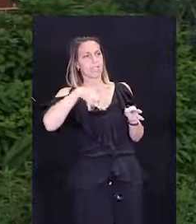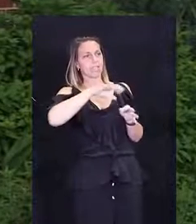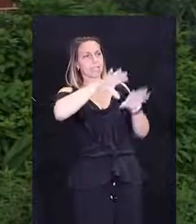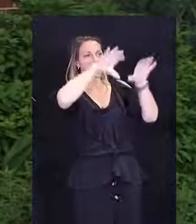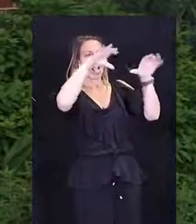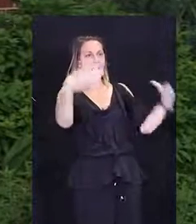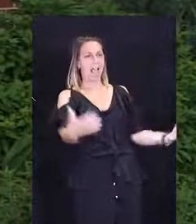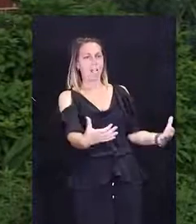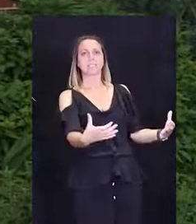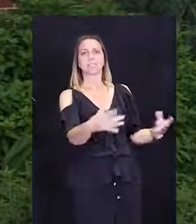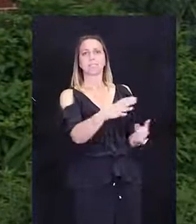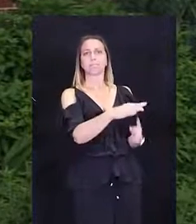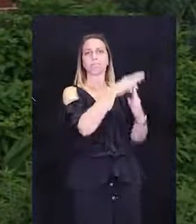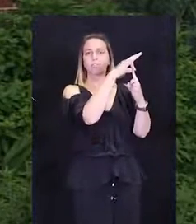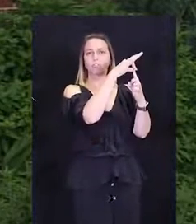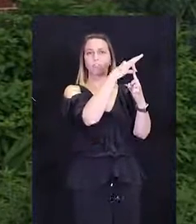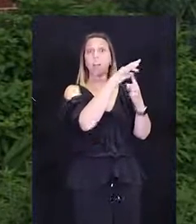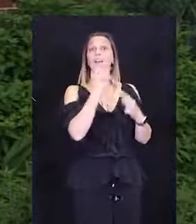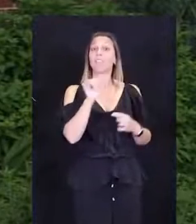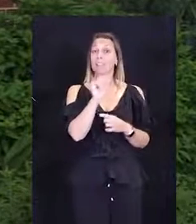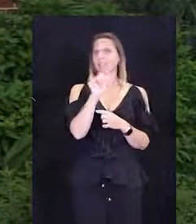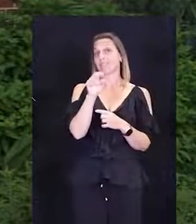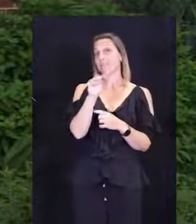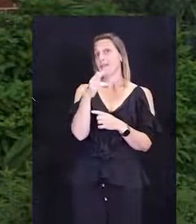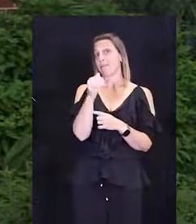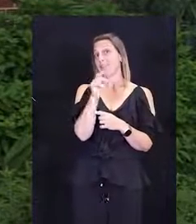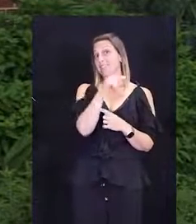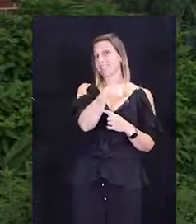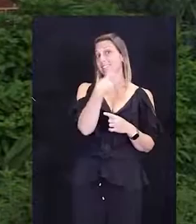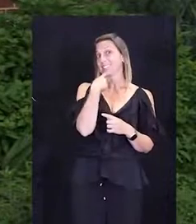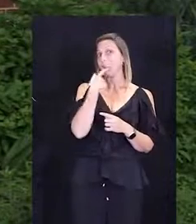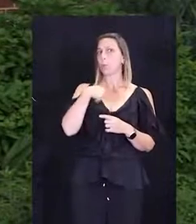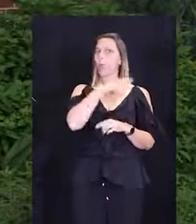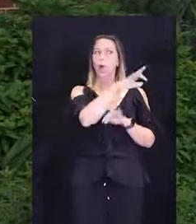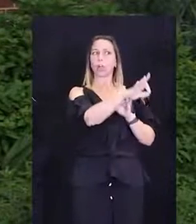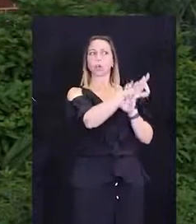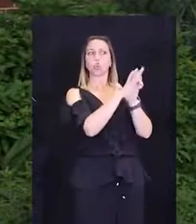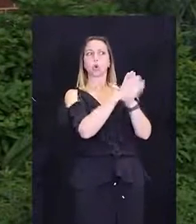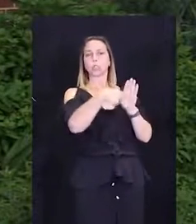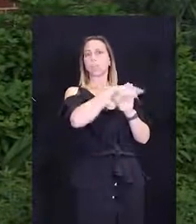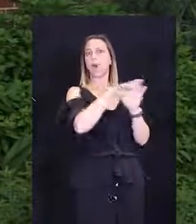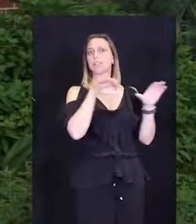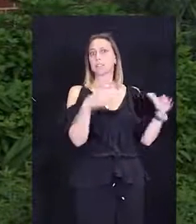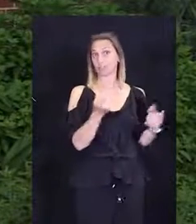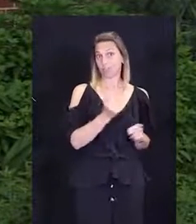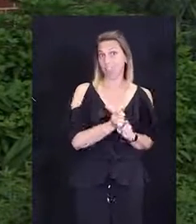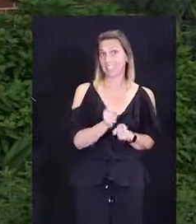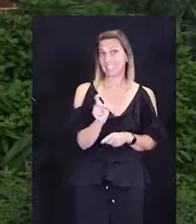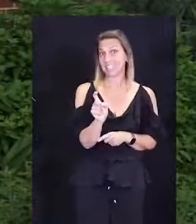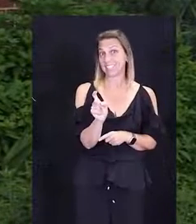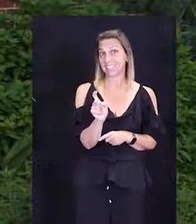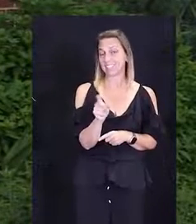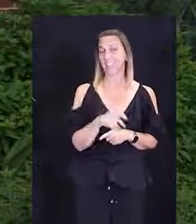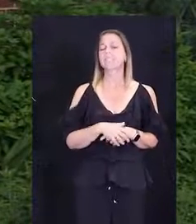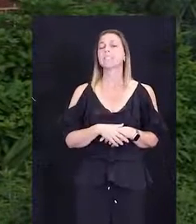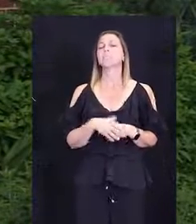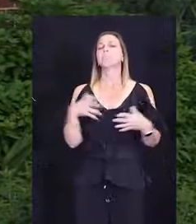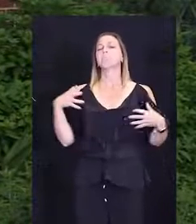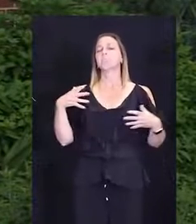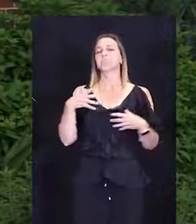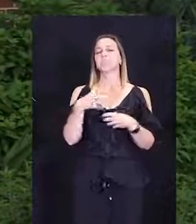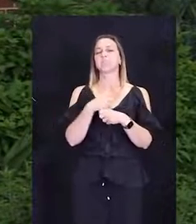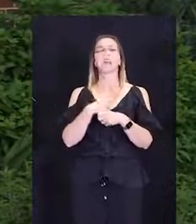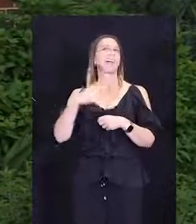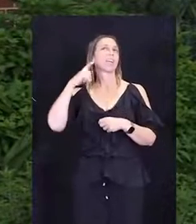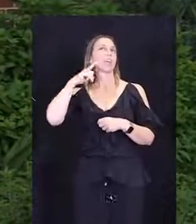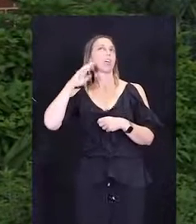in this occasion with a special stamp. After all, as Tom Hanks said, we are the chosen ones, right?